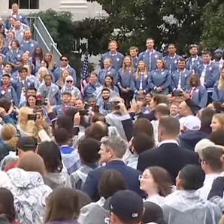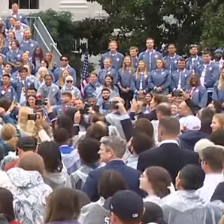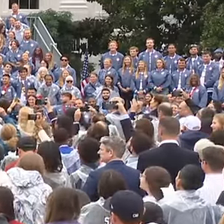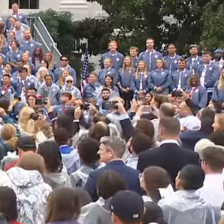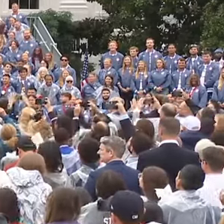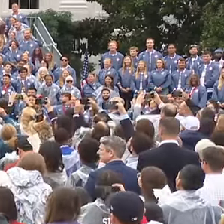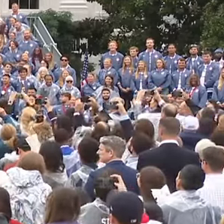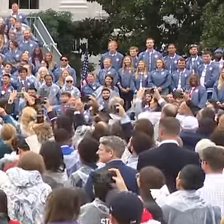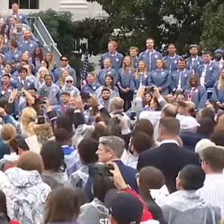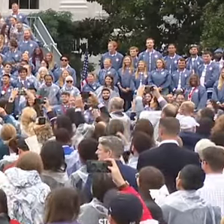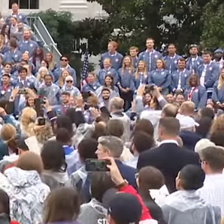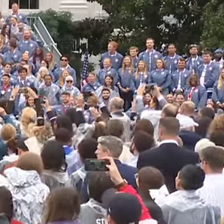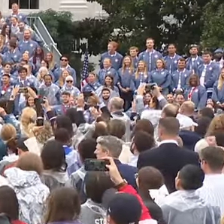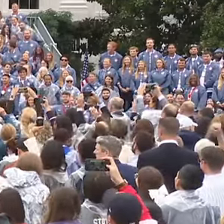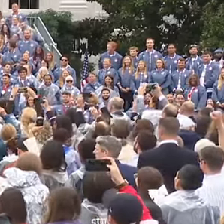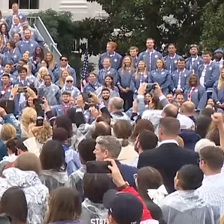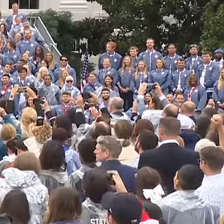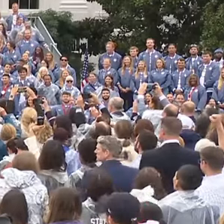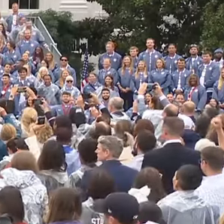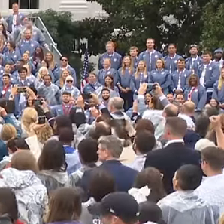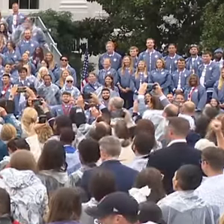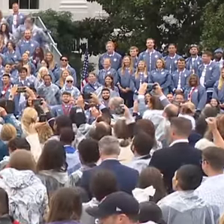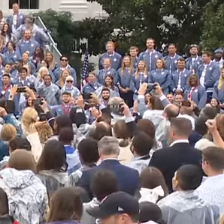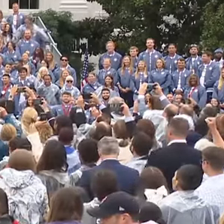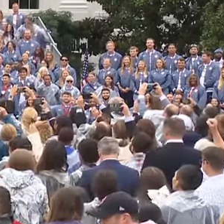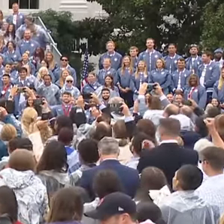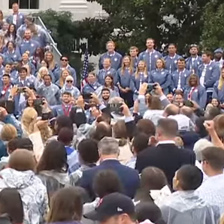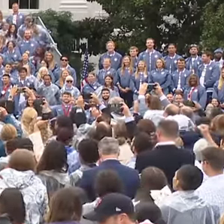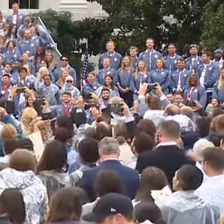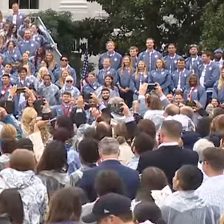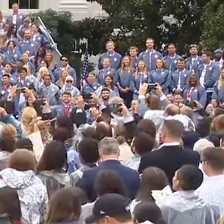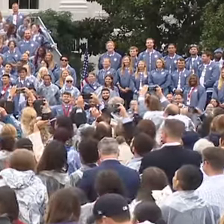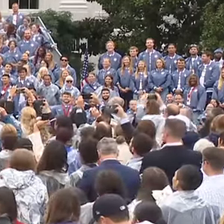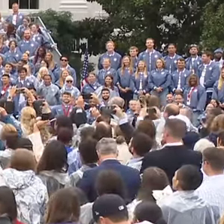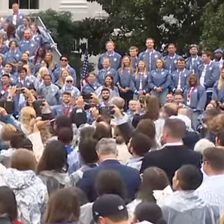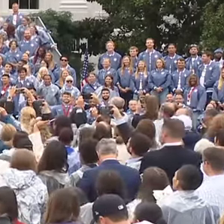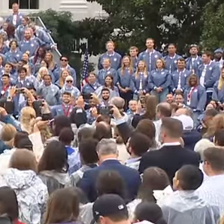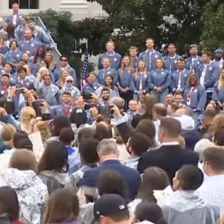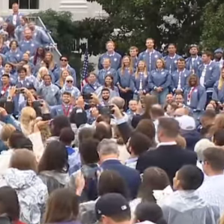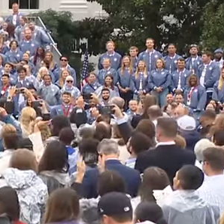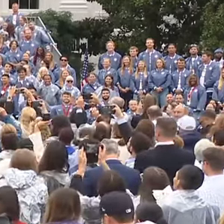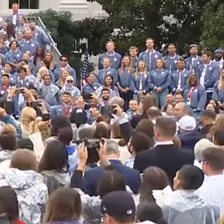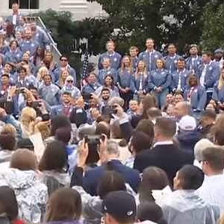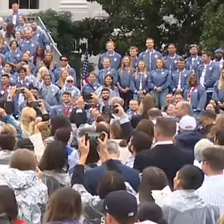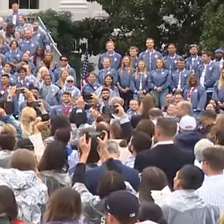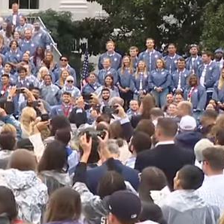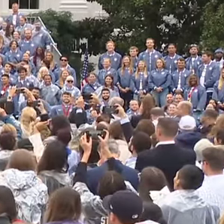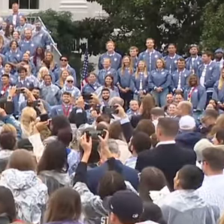Thank you.